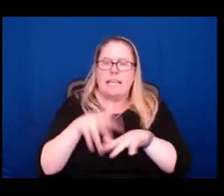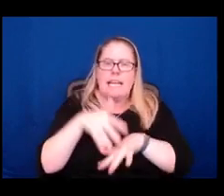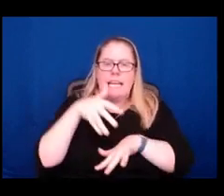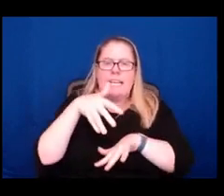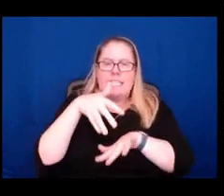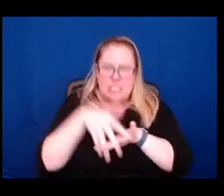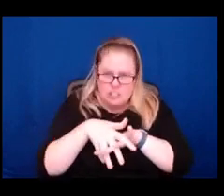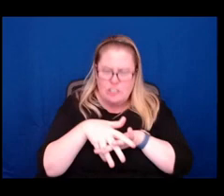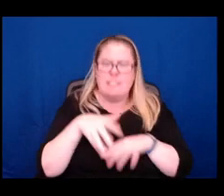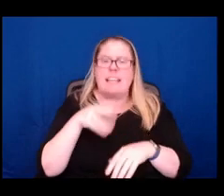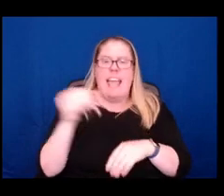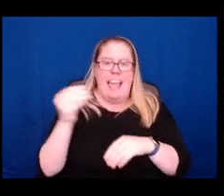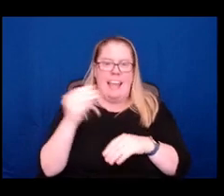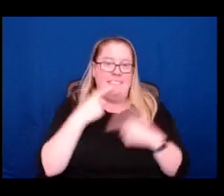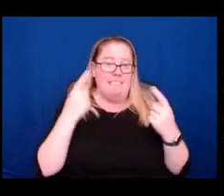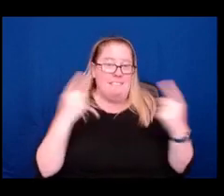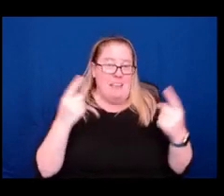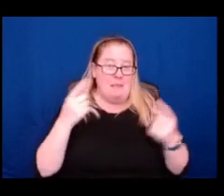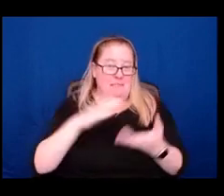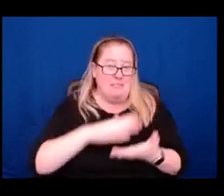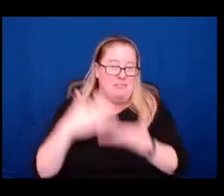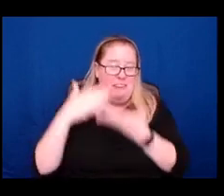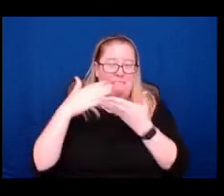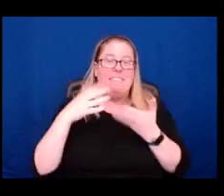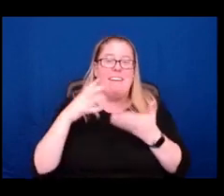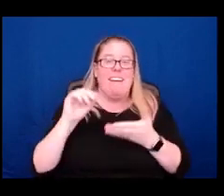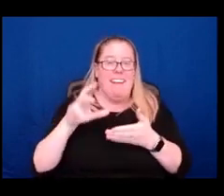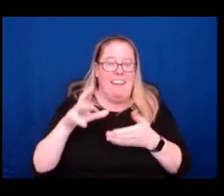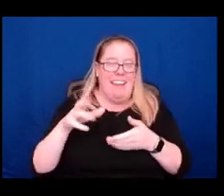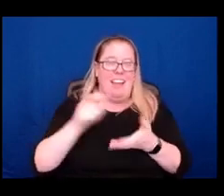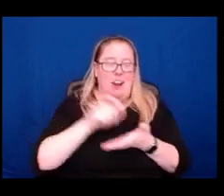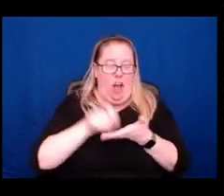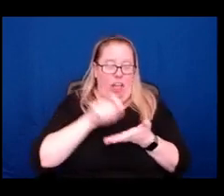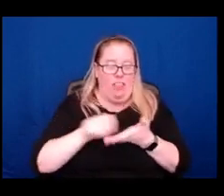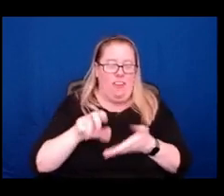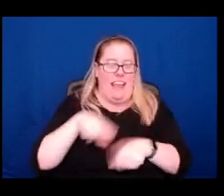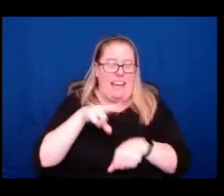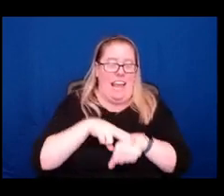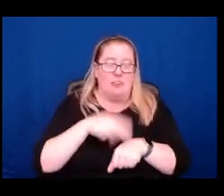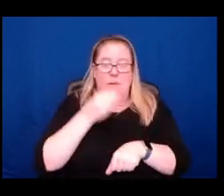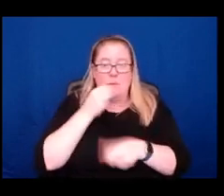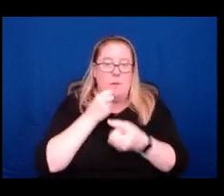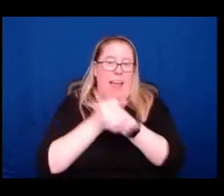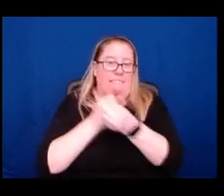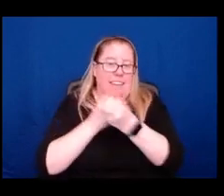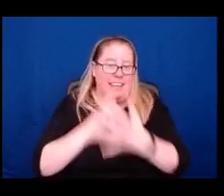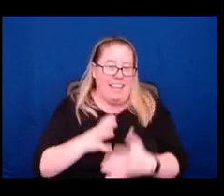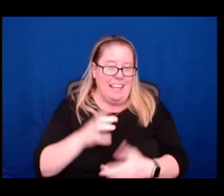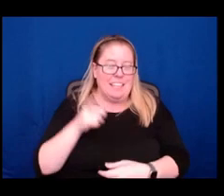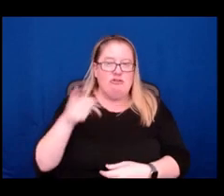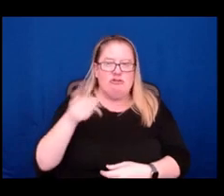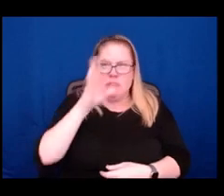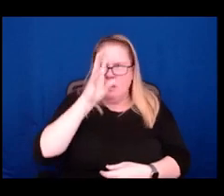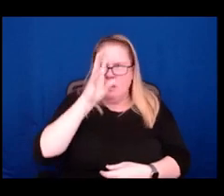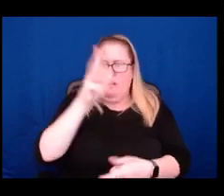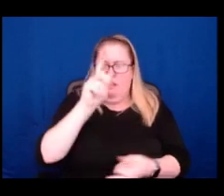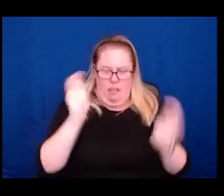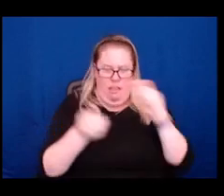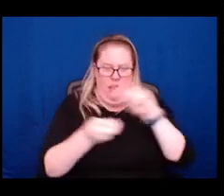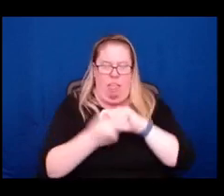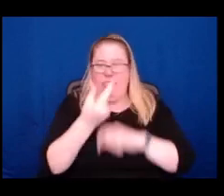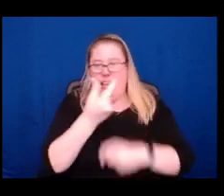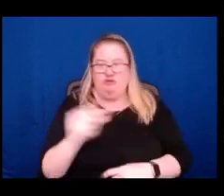she's a celebrity chef, author, and natural foods advocate. She's reinvented the green movement in